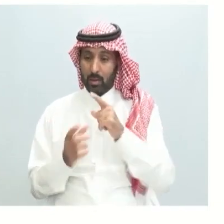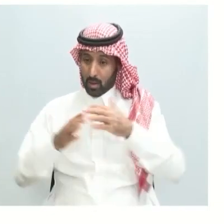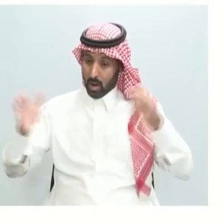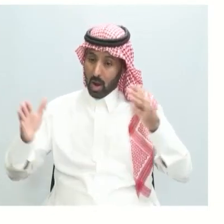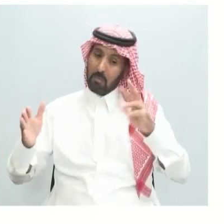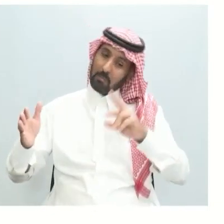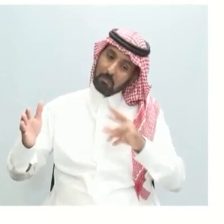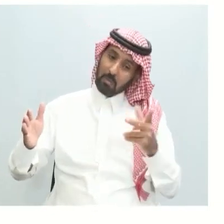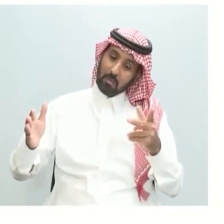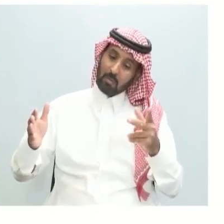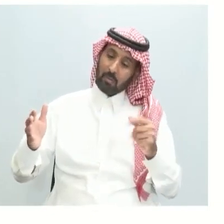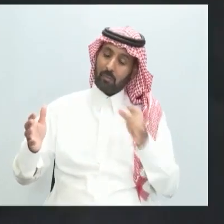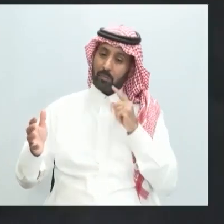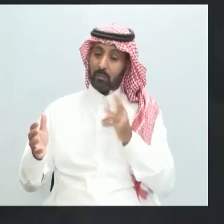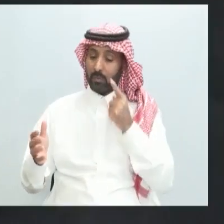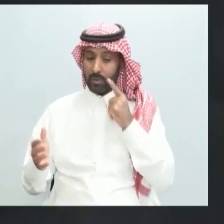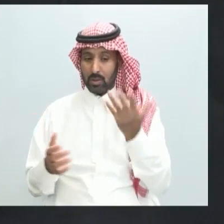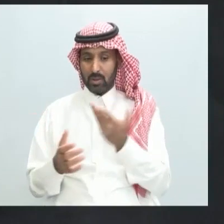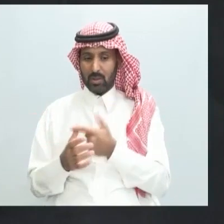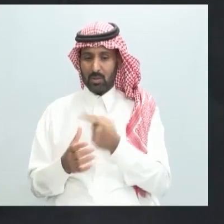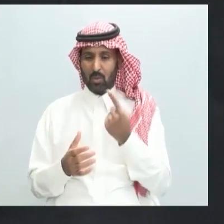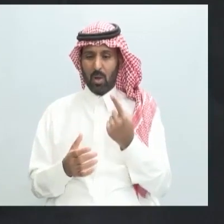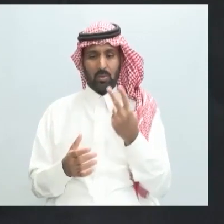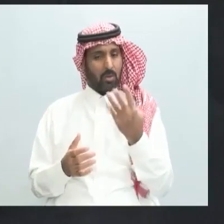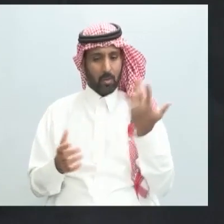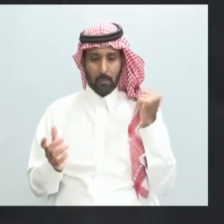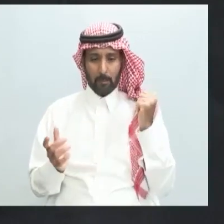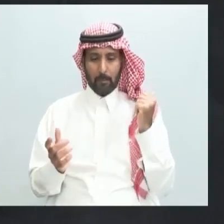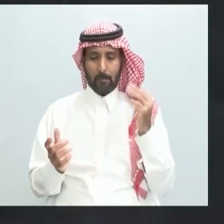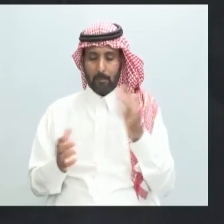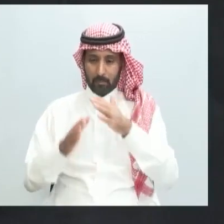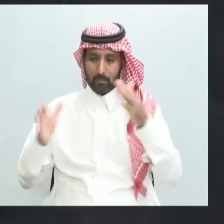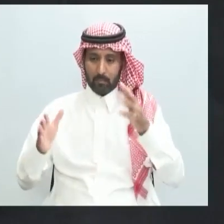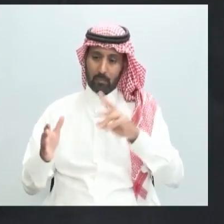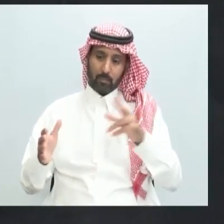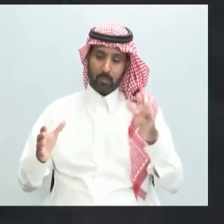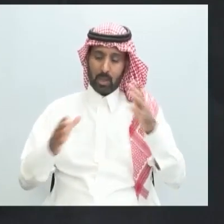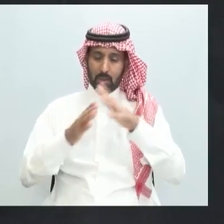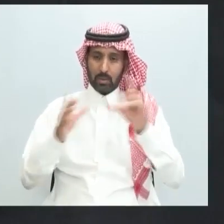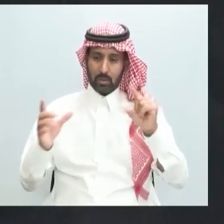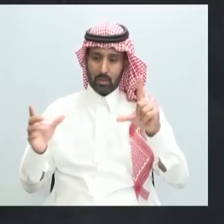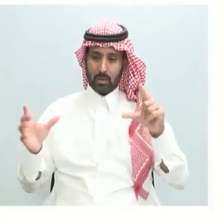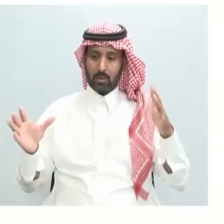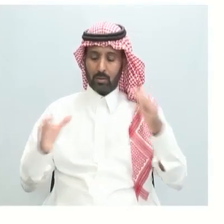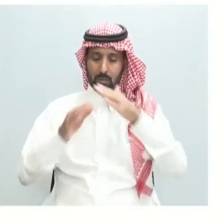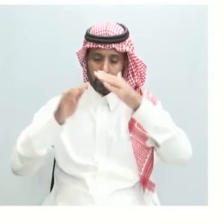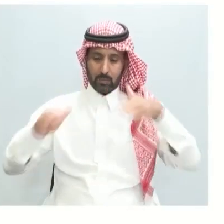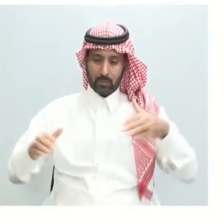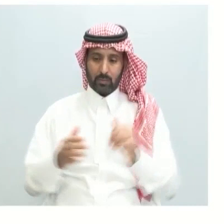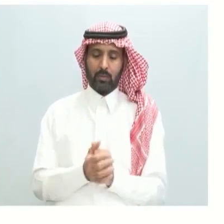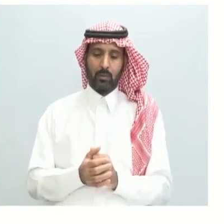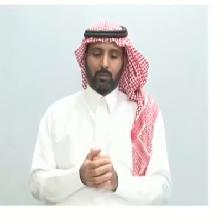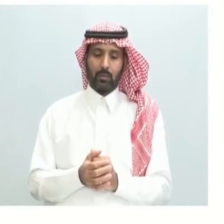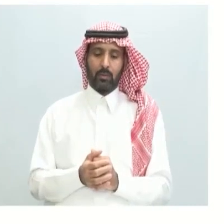size, maybe just as the African hut, according to the size of the tent, it can